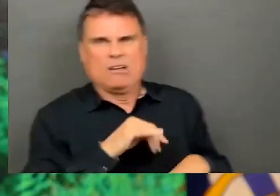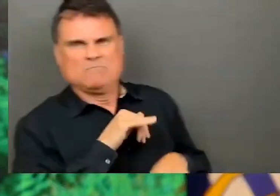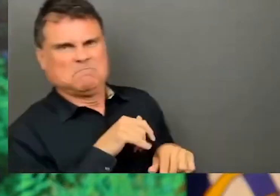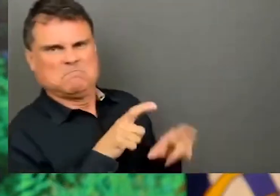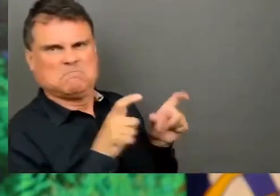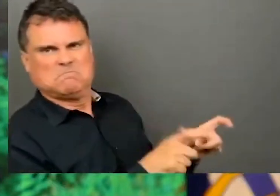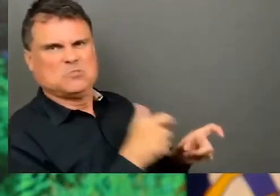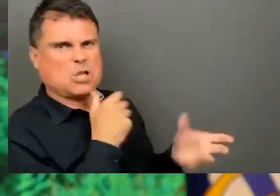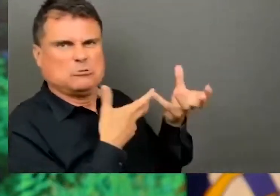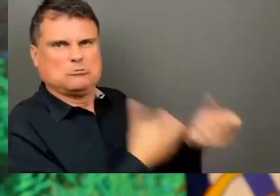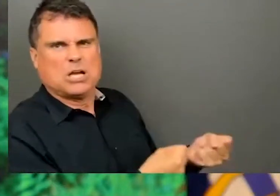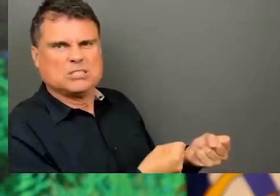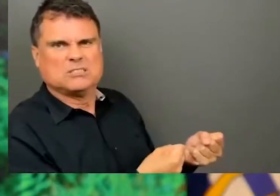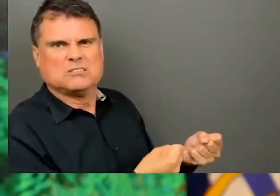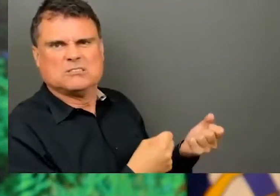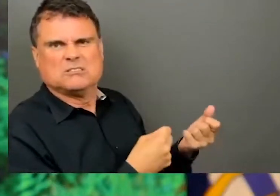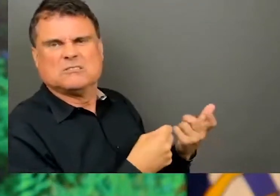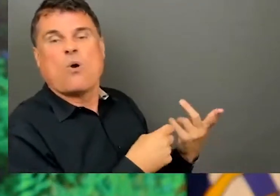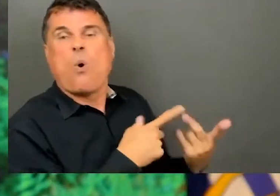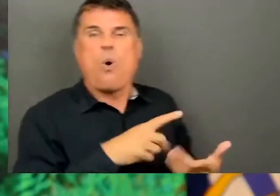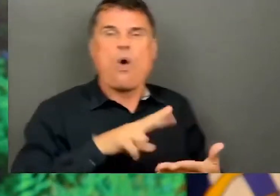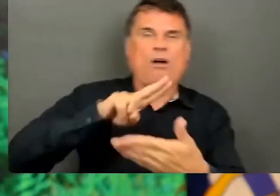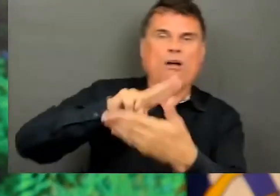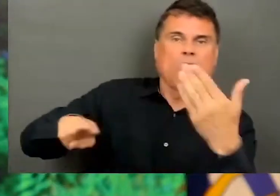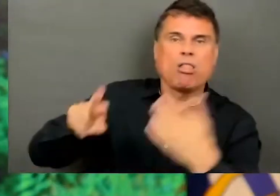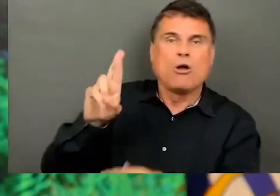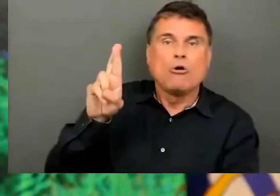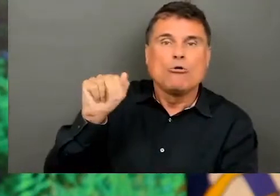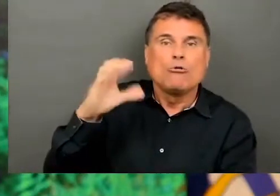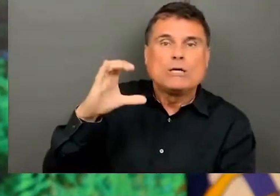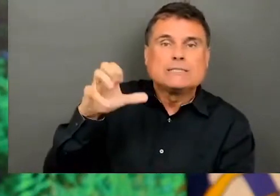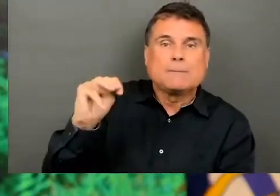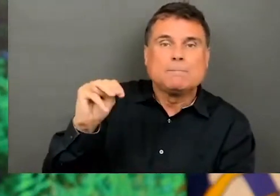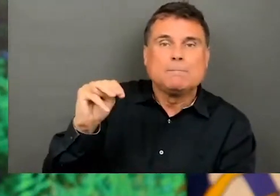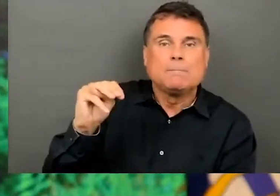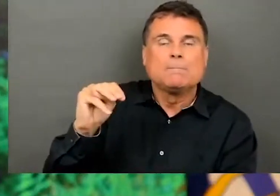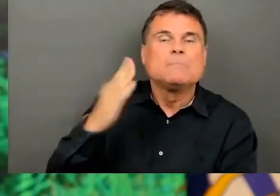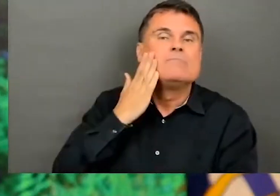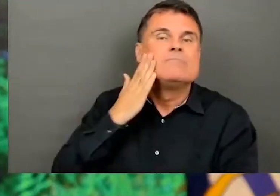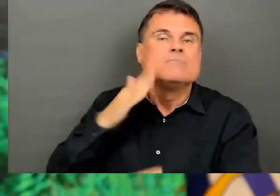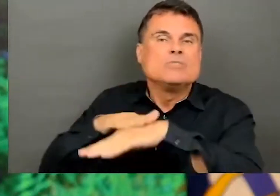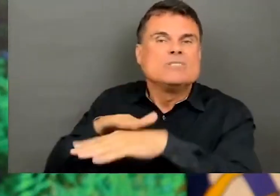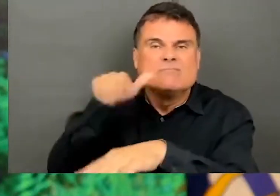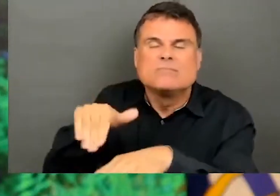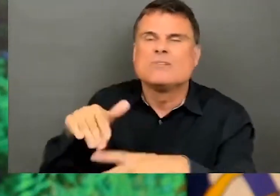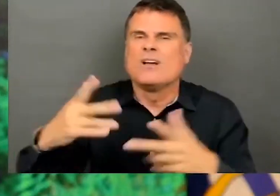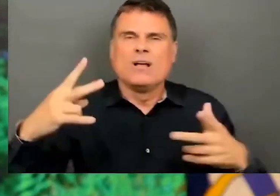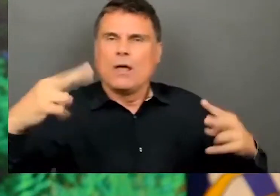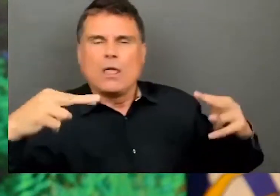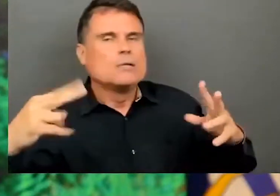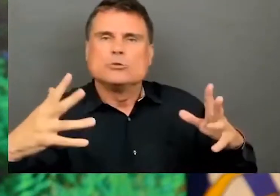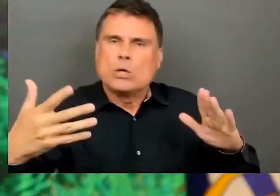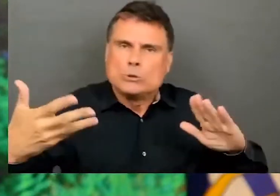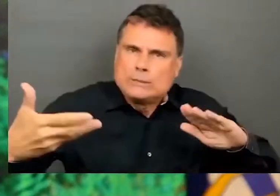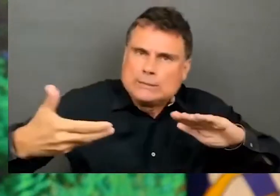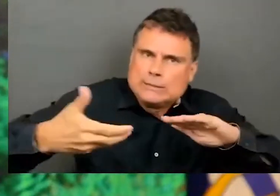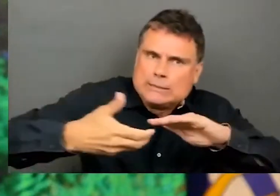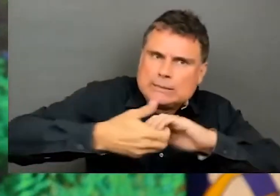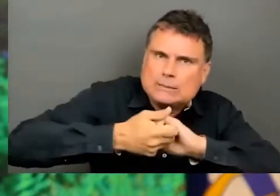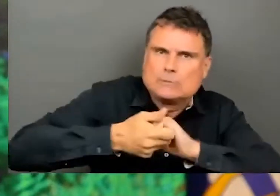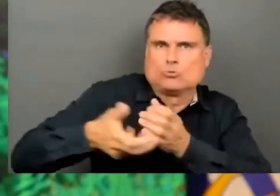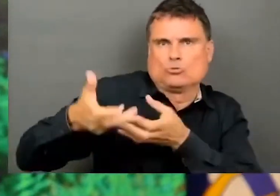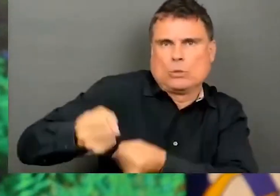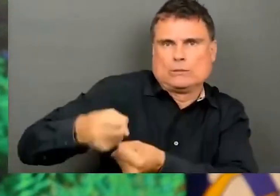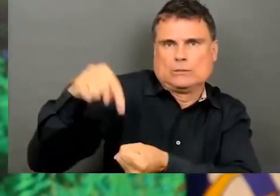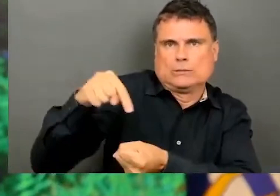work of our partnership continues. The Prescriber Safe Supply Program is asking